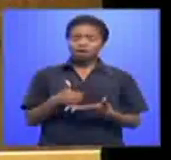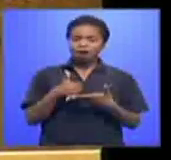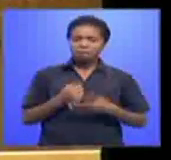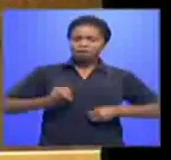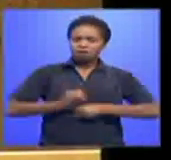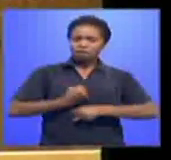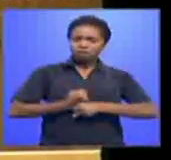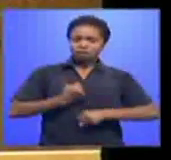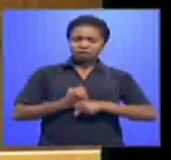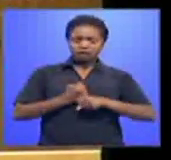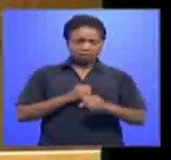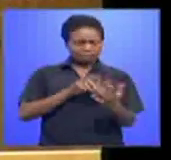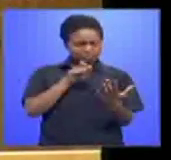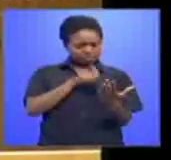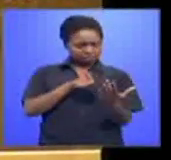this address.